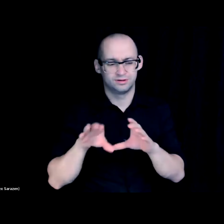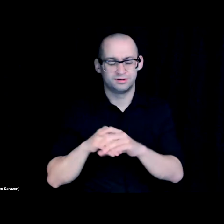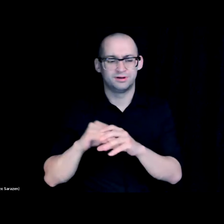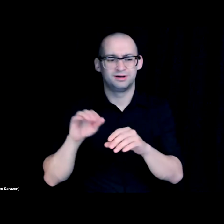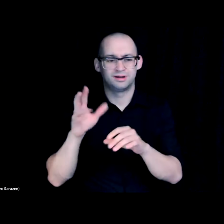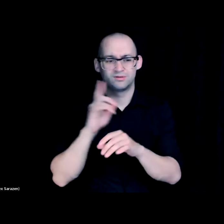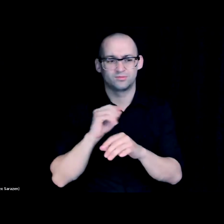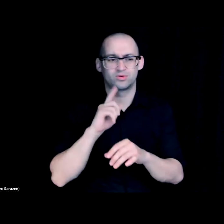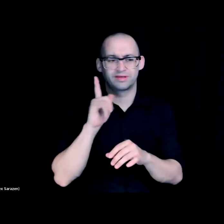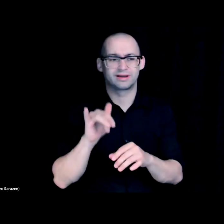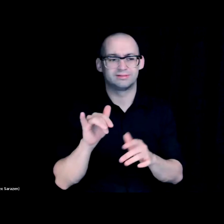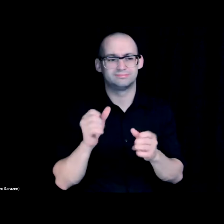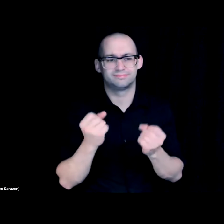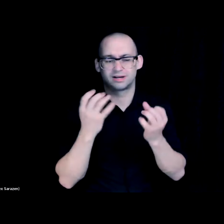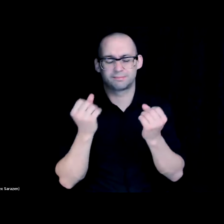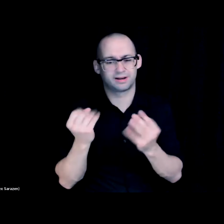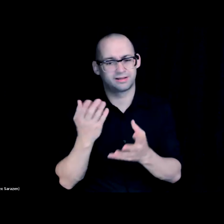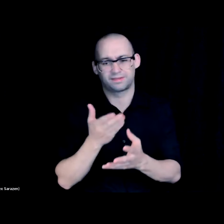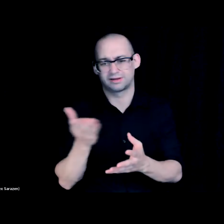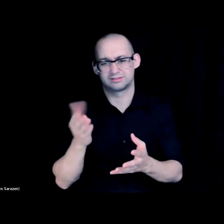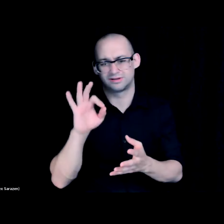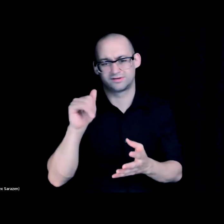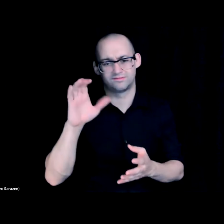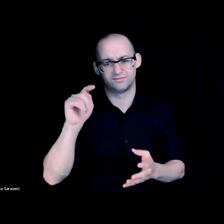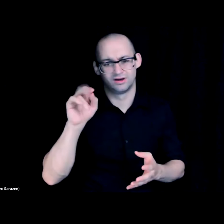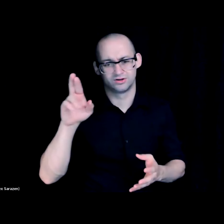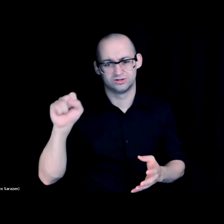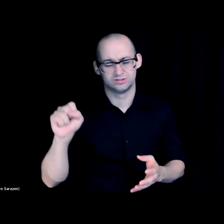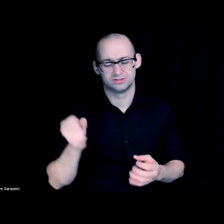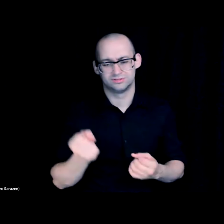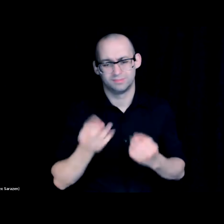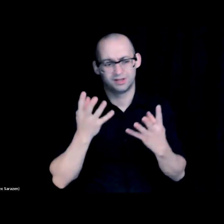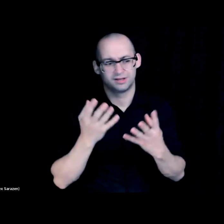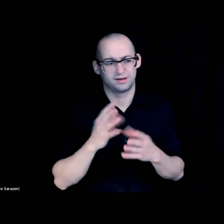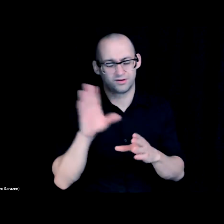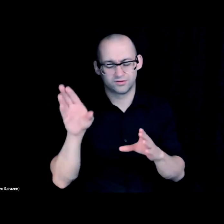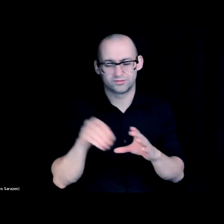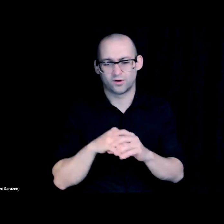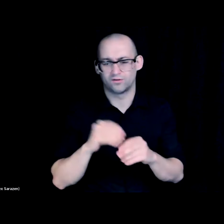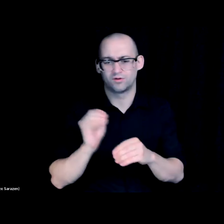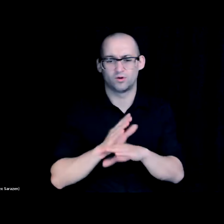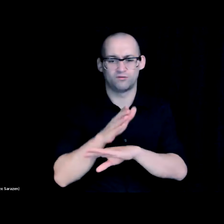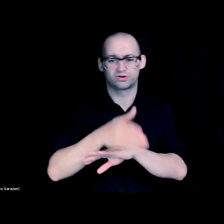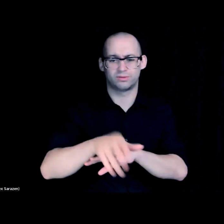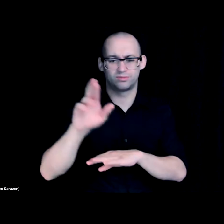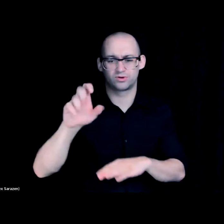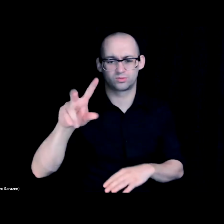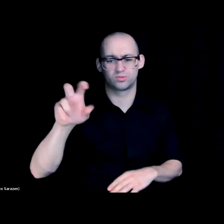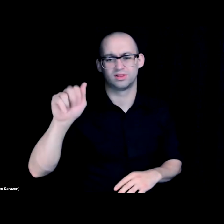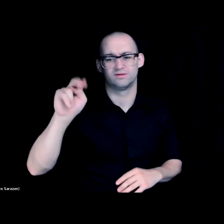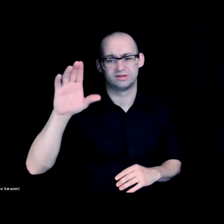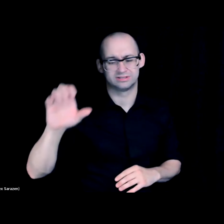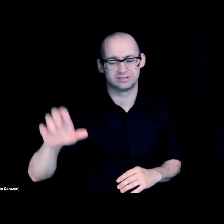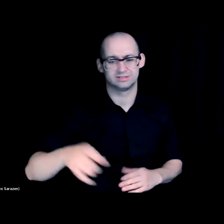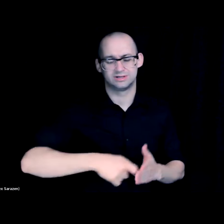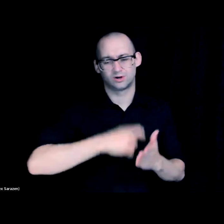all of these multiple factors of overcoming relevance, overcoming,